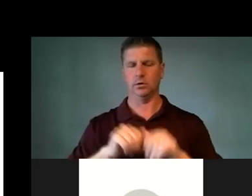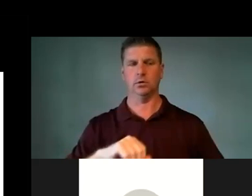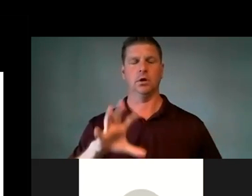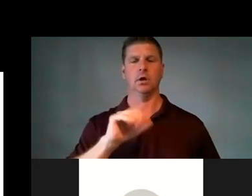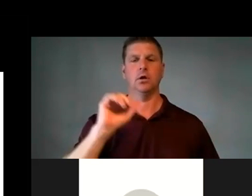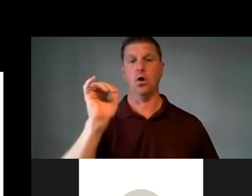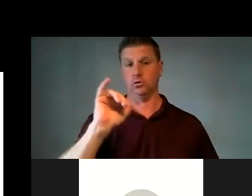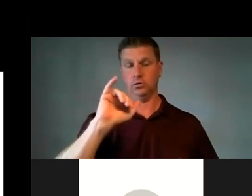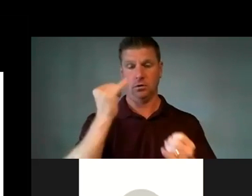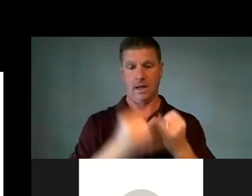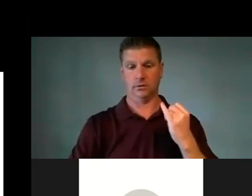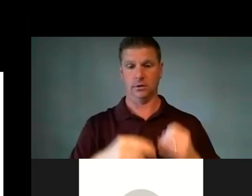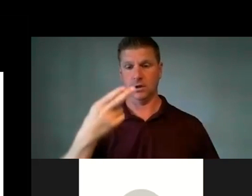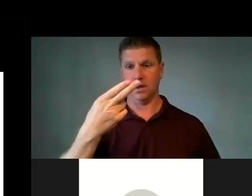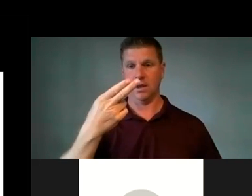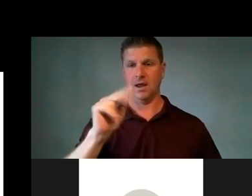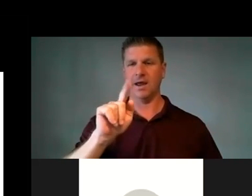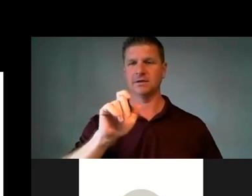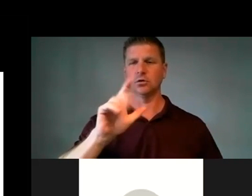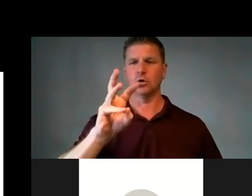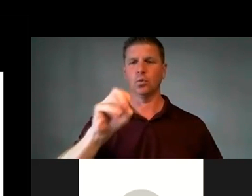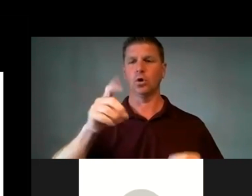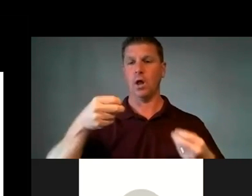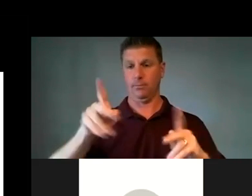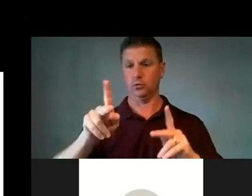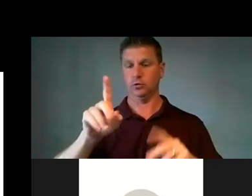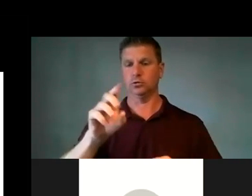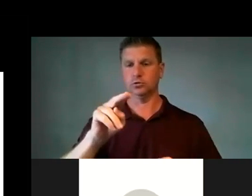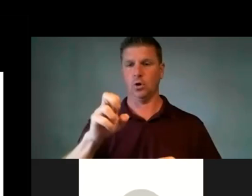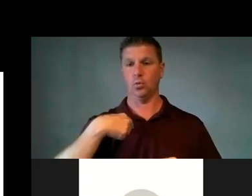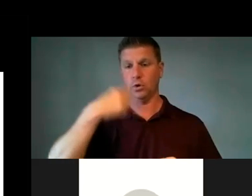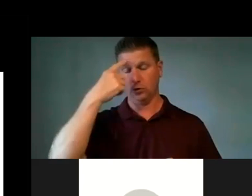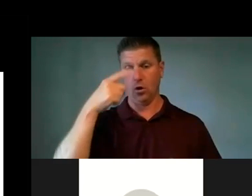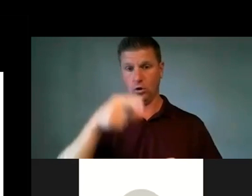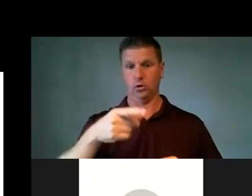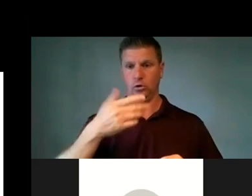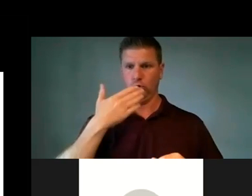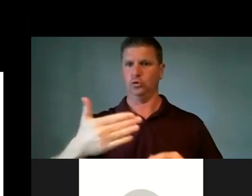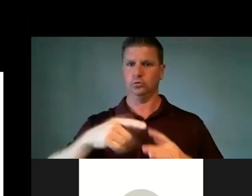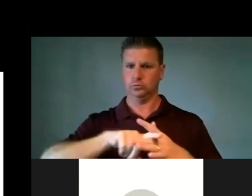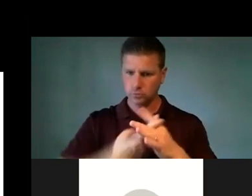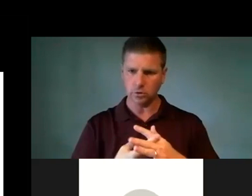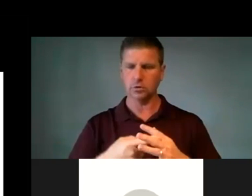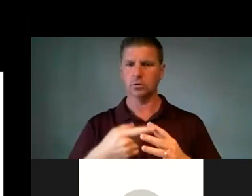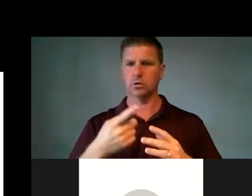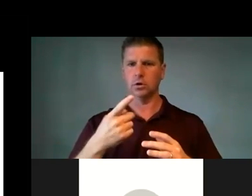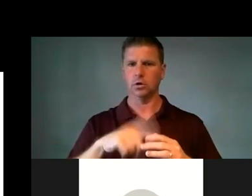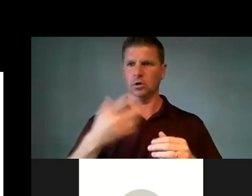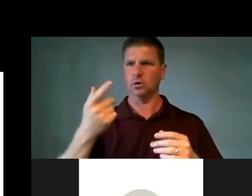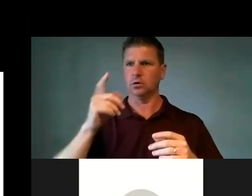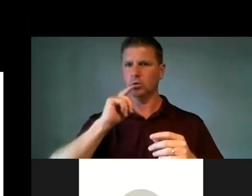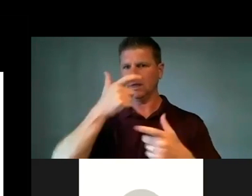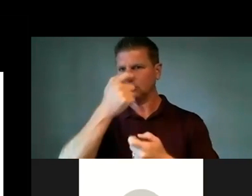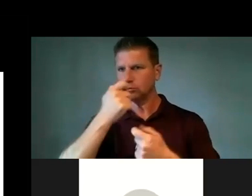lastly, Hazelwood being an opportunity zone, we really thought this would be a great catalyst to raise interest and create